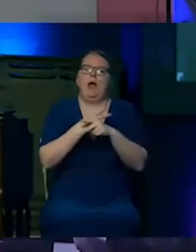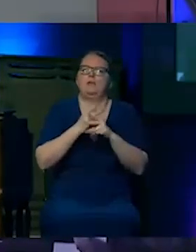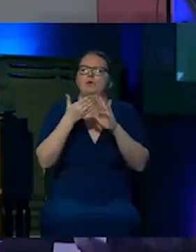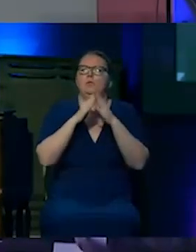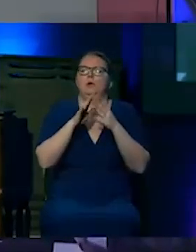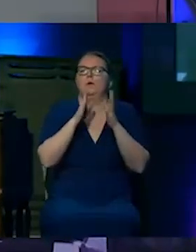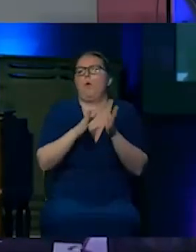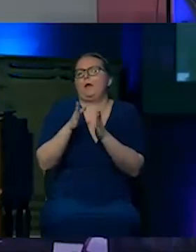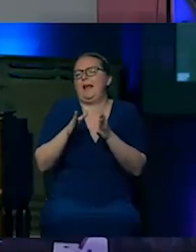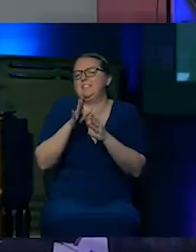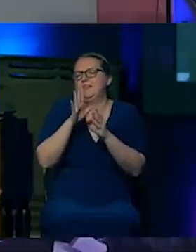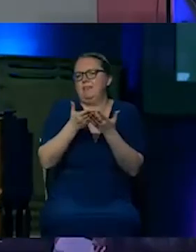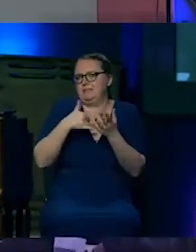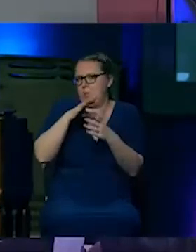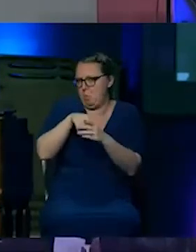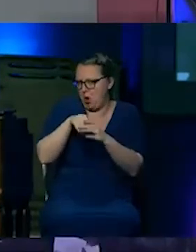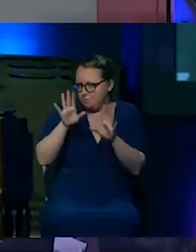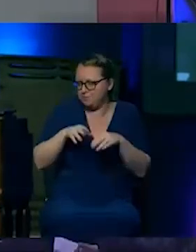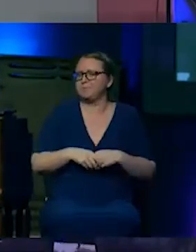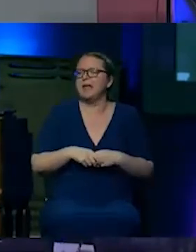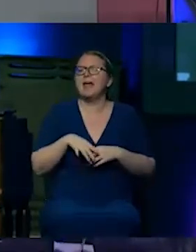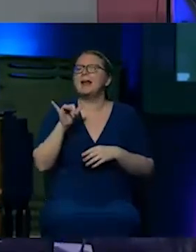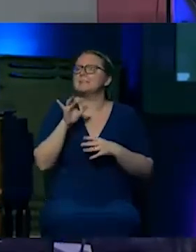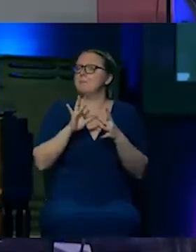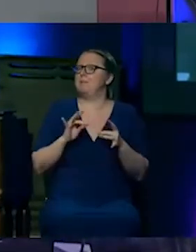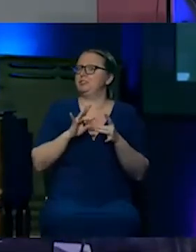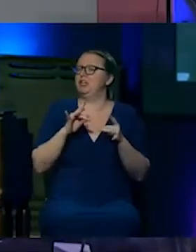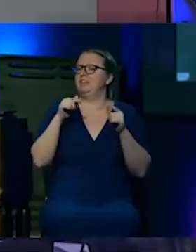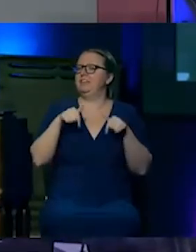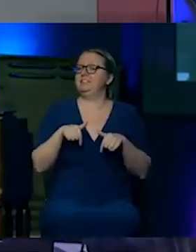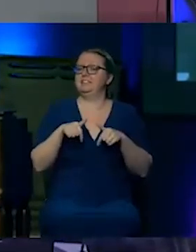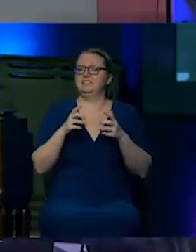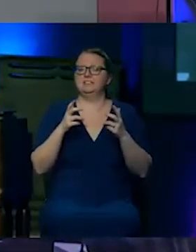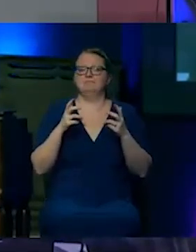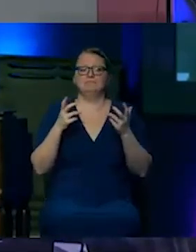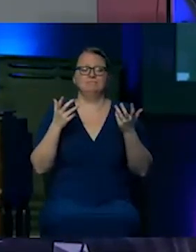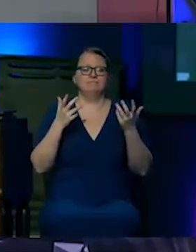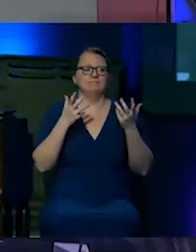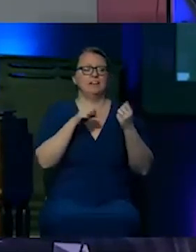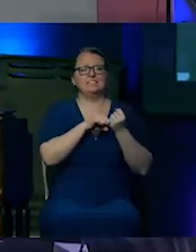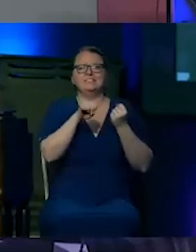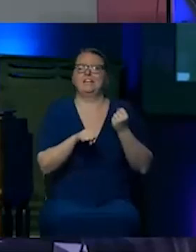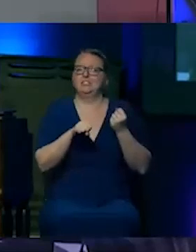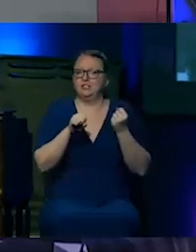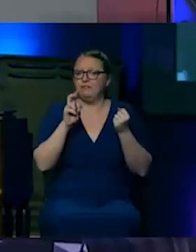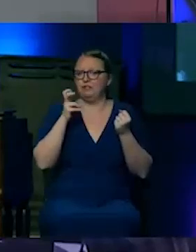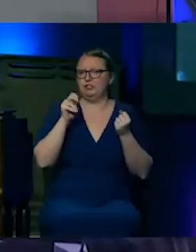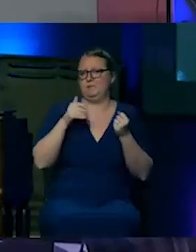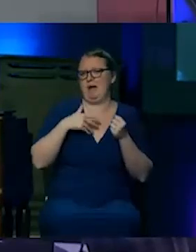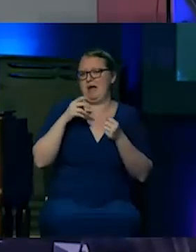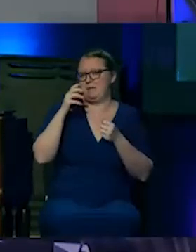community organizing stuff I'm involved with. And as I mentioned, this is like a kind of an abridged version of my master's thesis